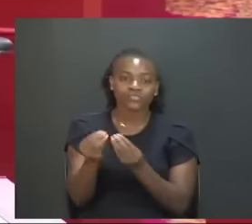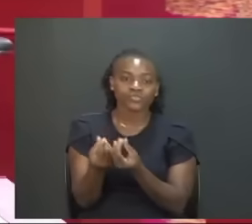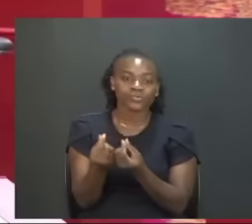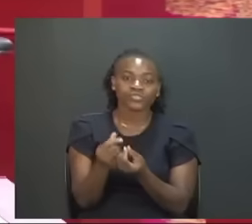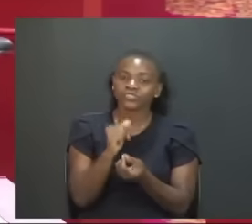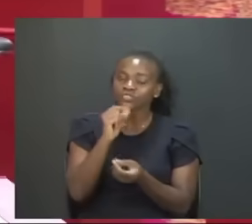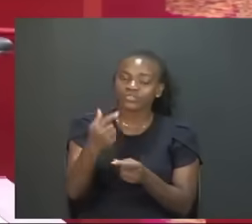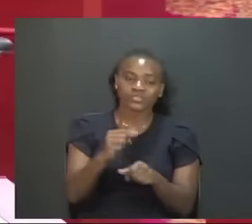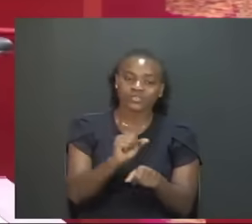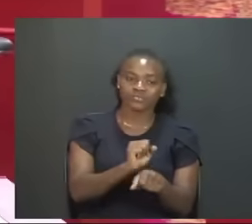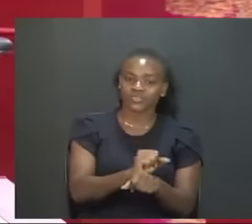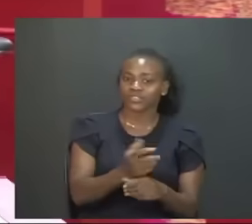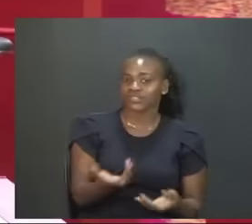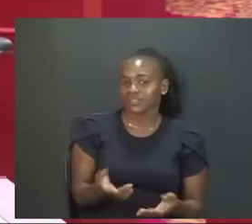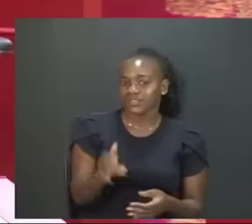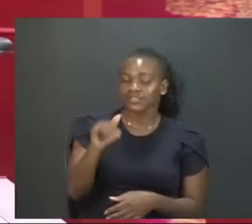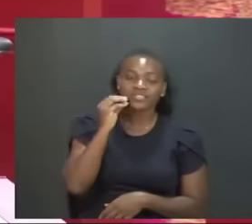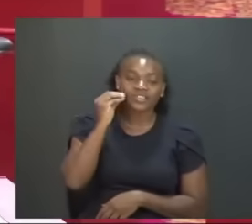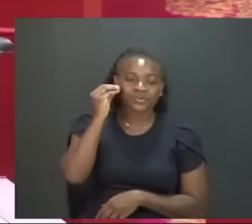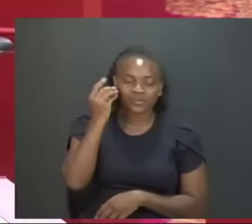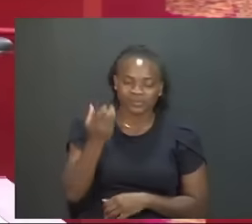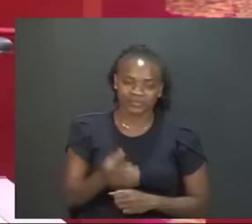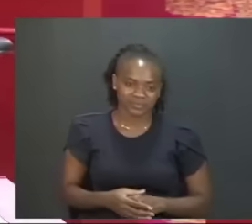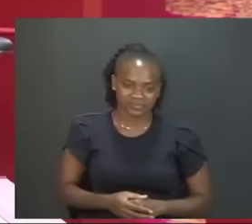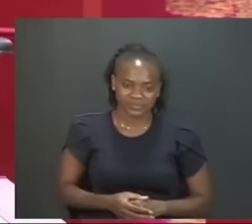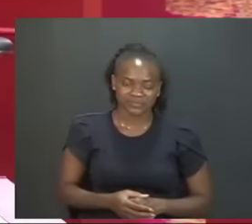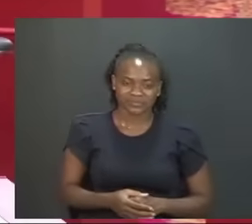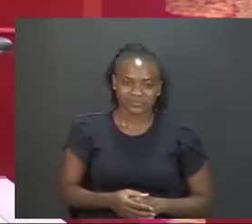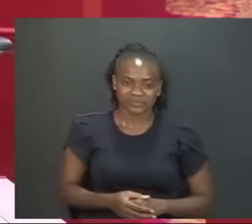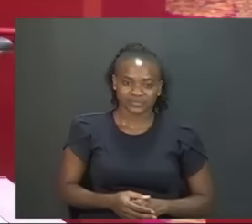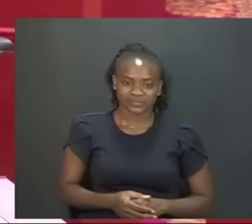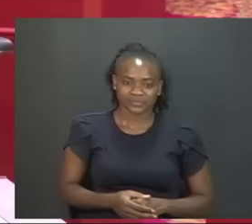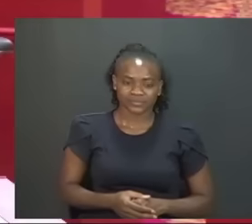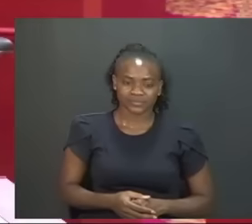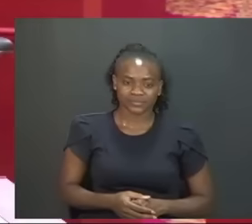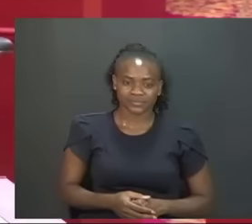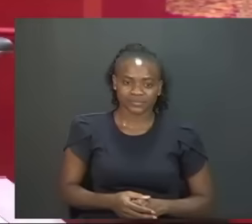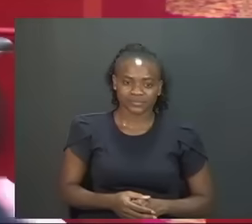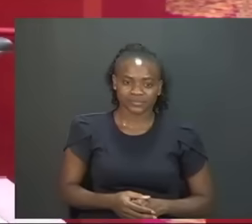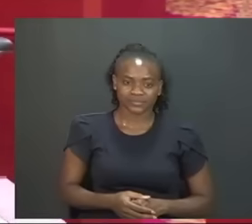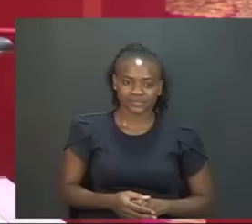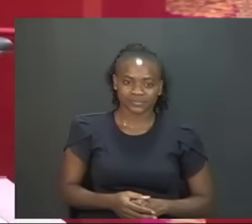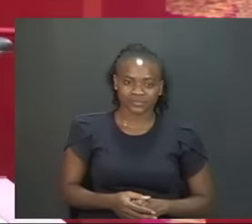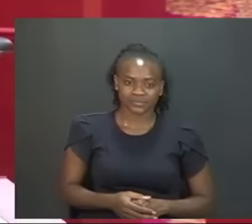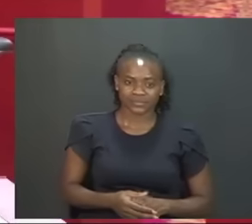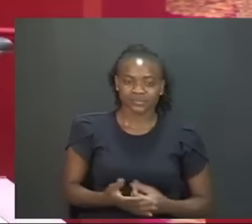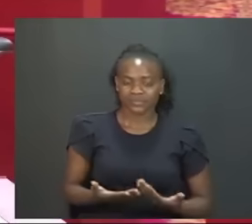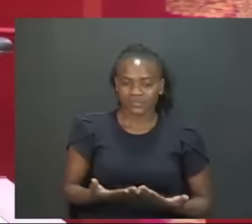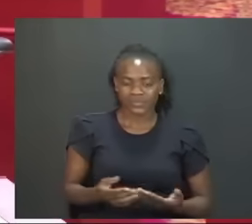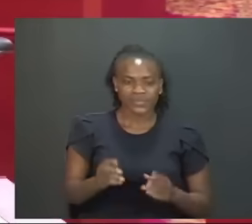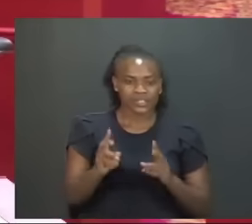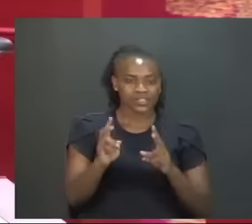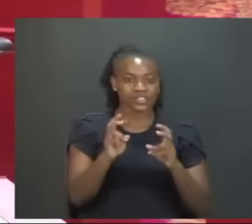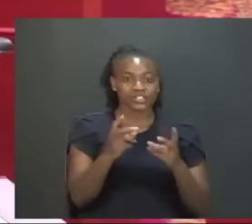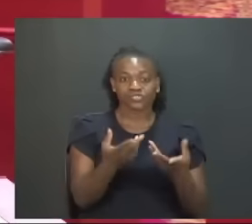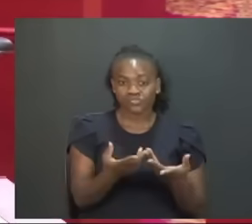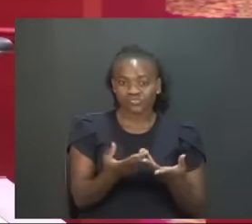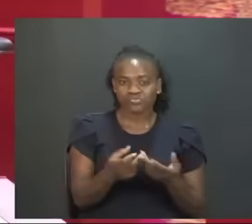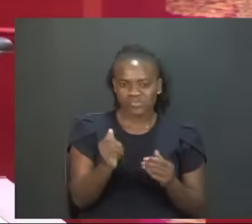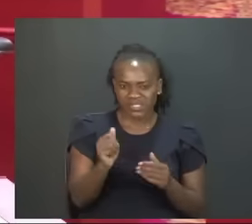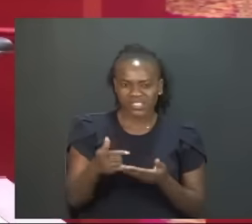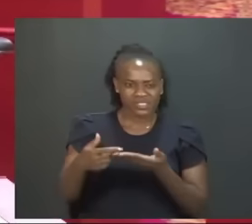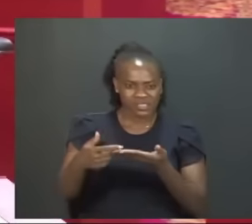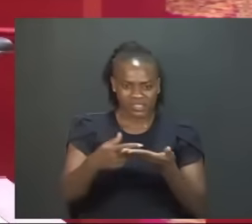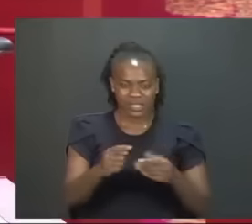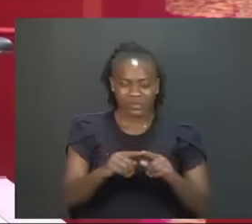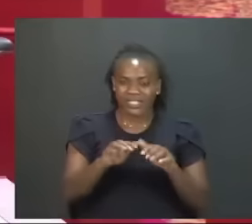not go to work and provide services to the public. So we can raise the issues, but the way that we raise the issues